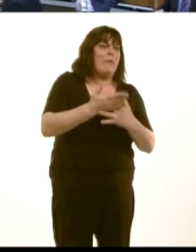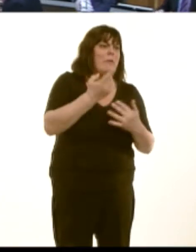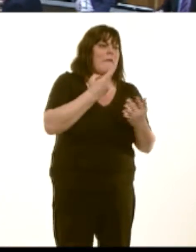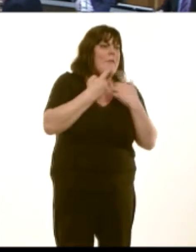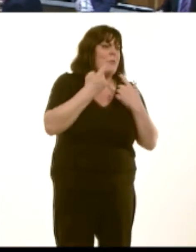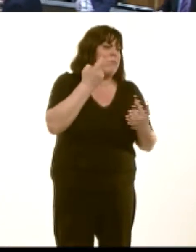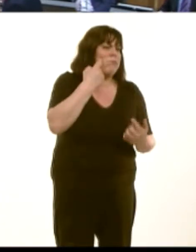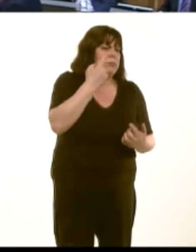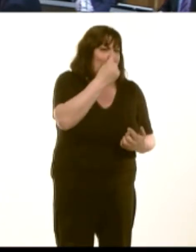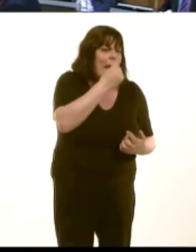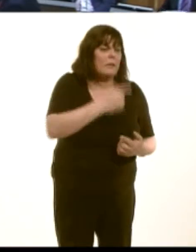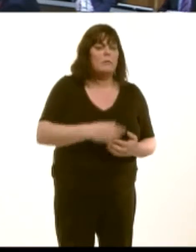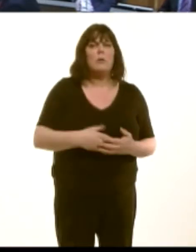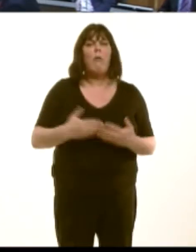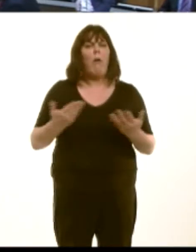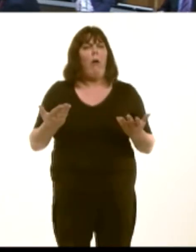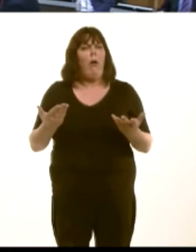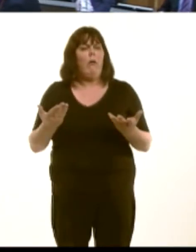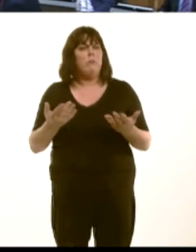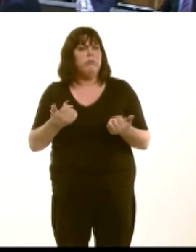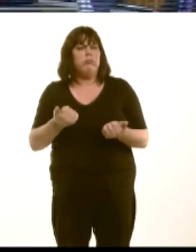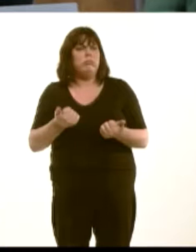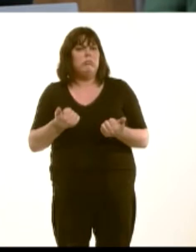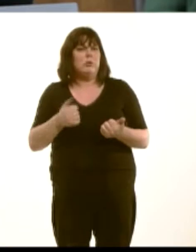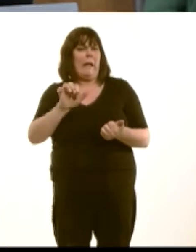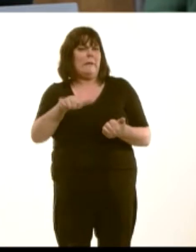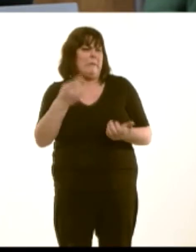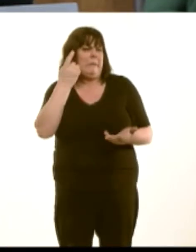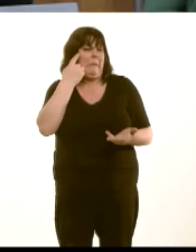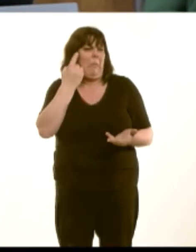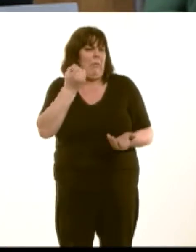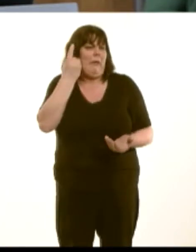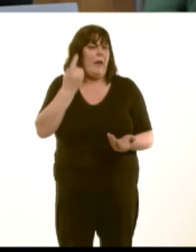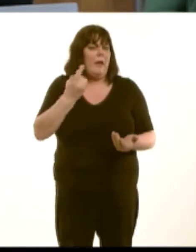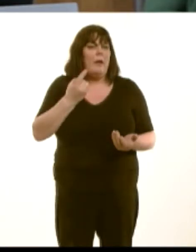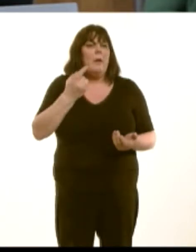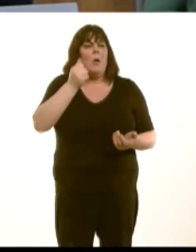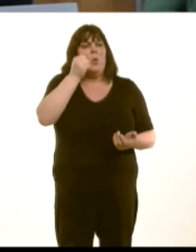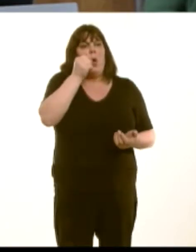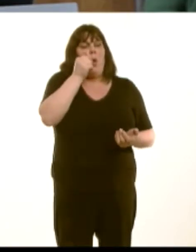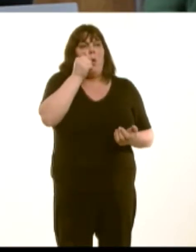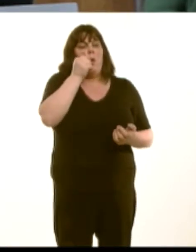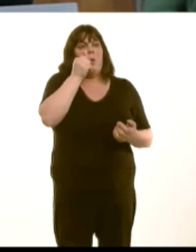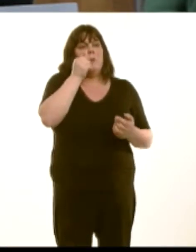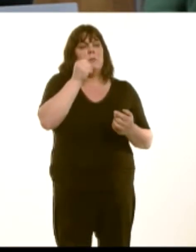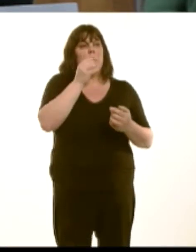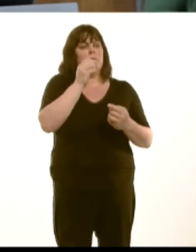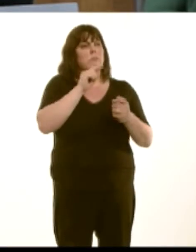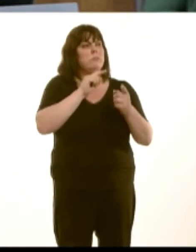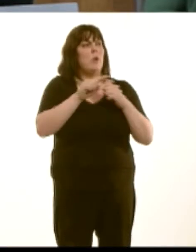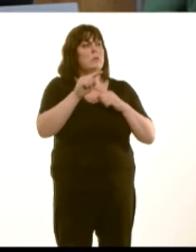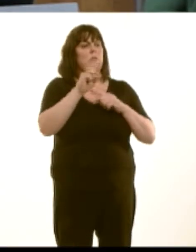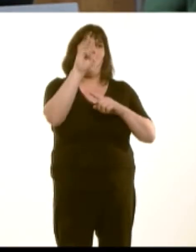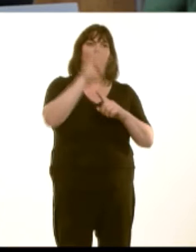That's very sensible. But it does happen in some parts of Wales, of course, but it's not consistent throughout the whole of Wales. We would wish to see